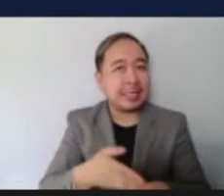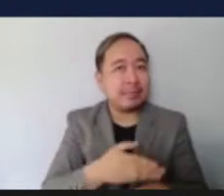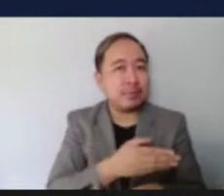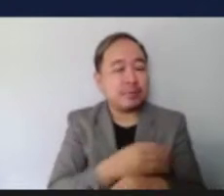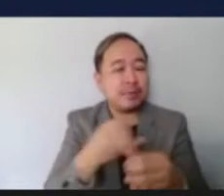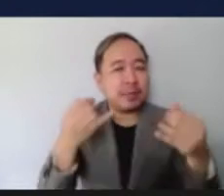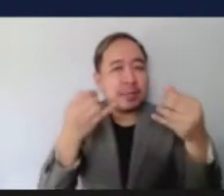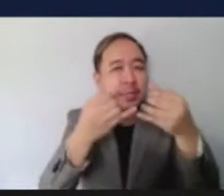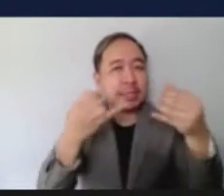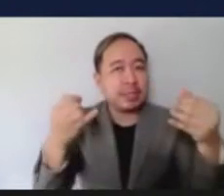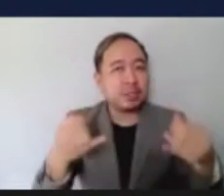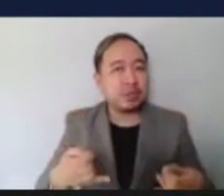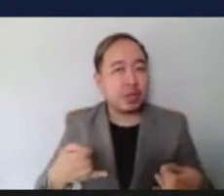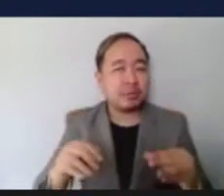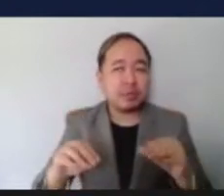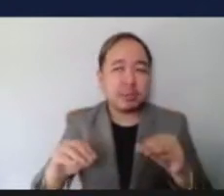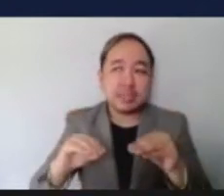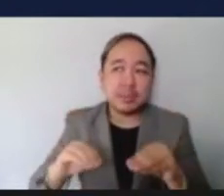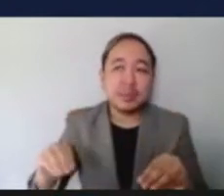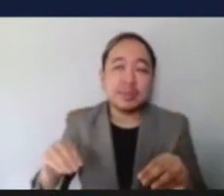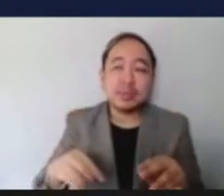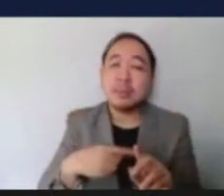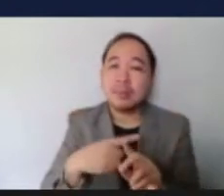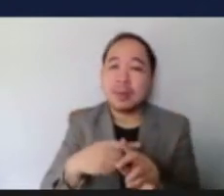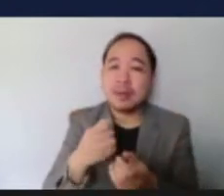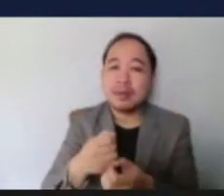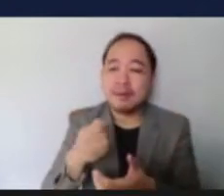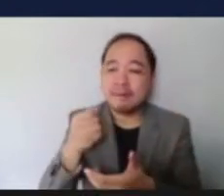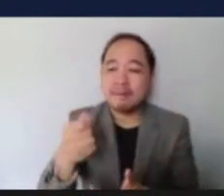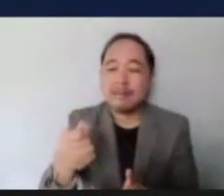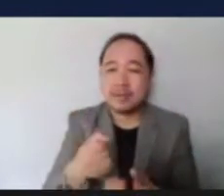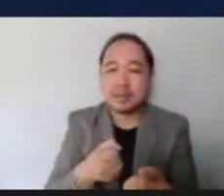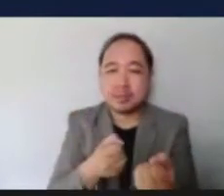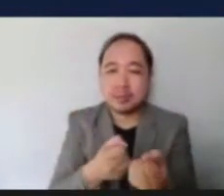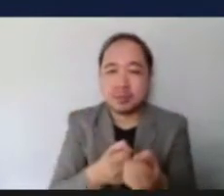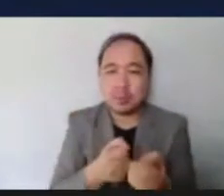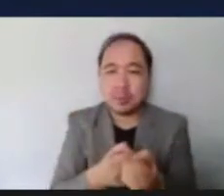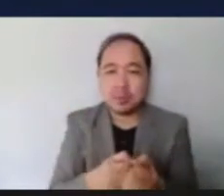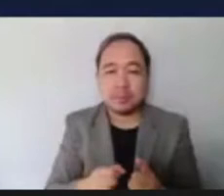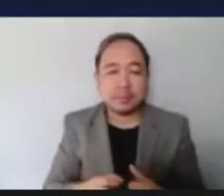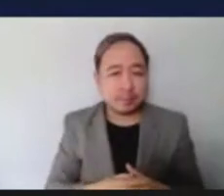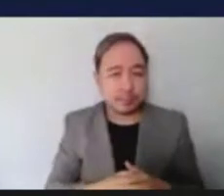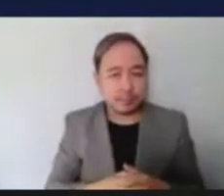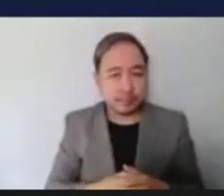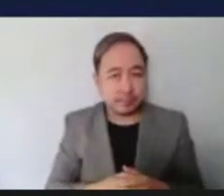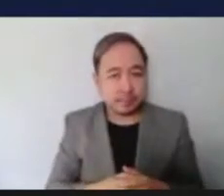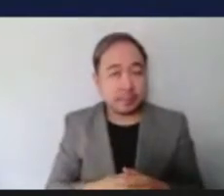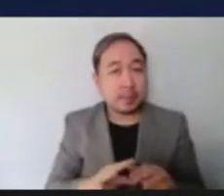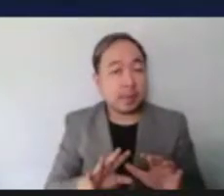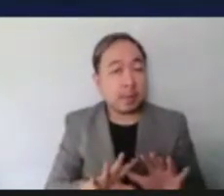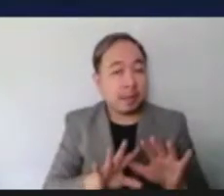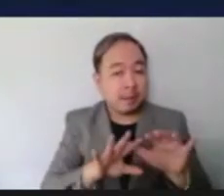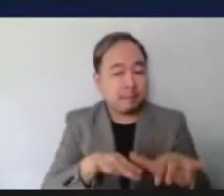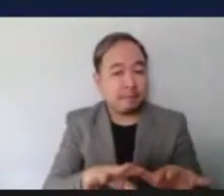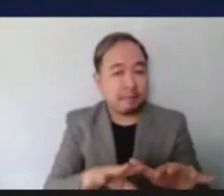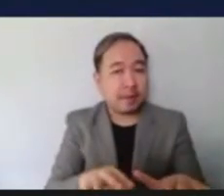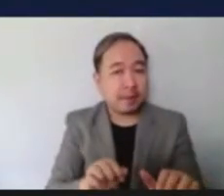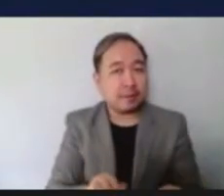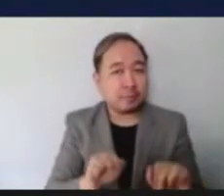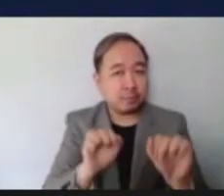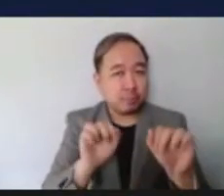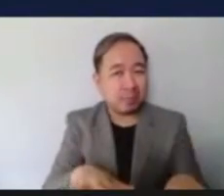capacities and funding support swimming up from Married later to critical